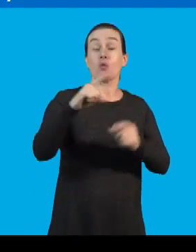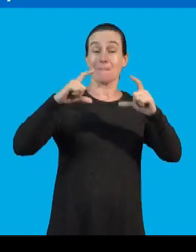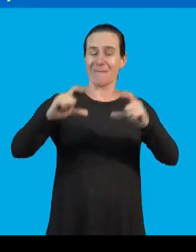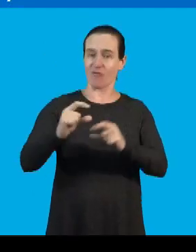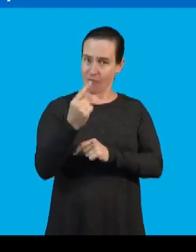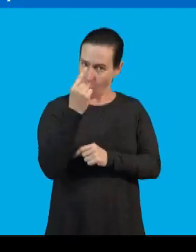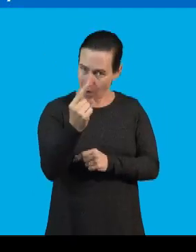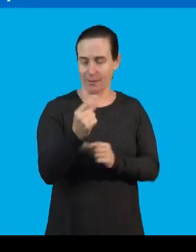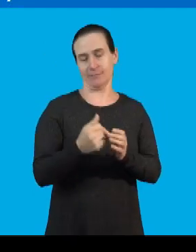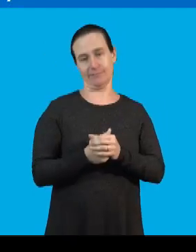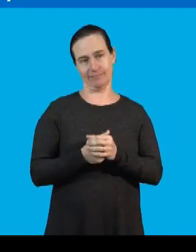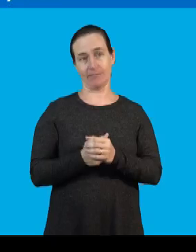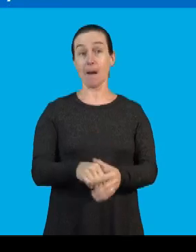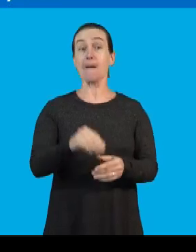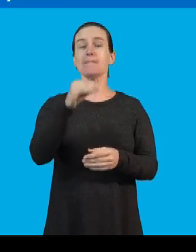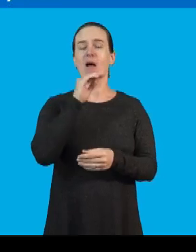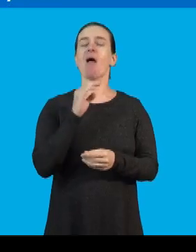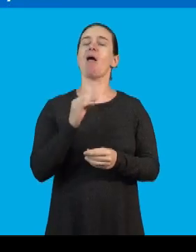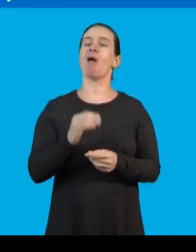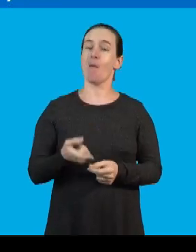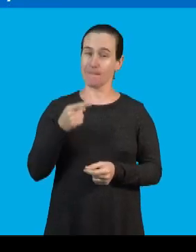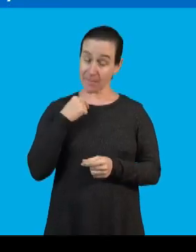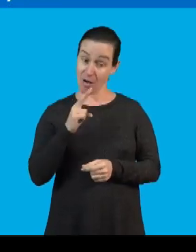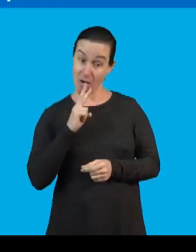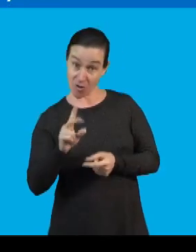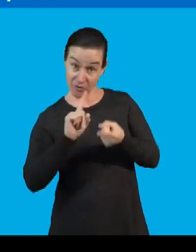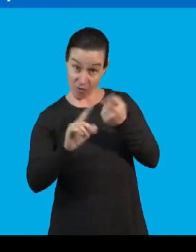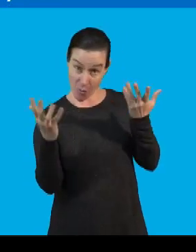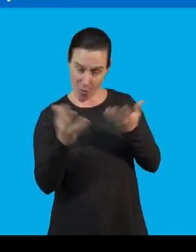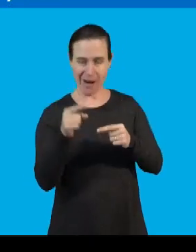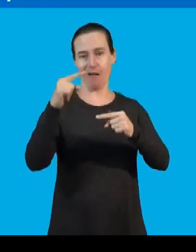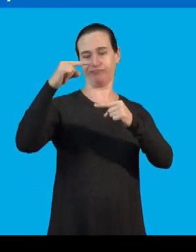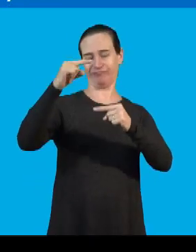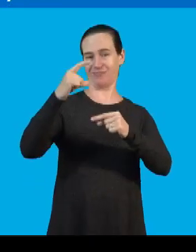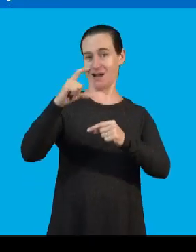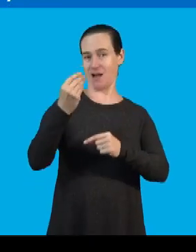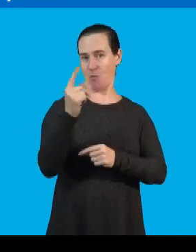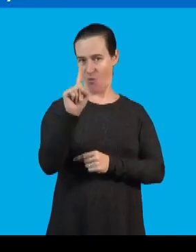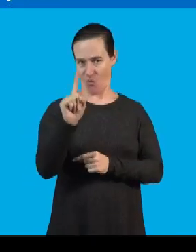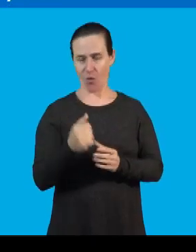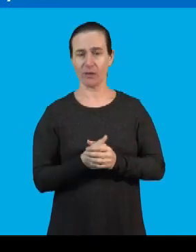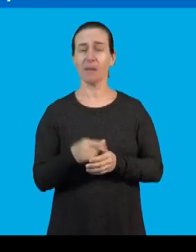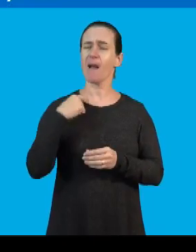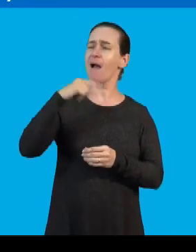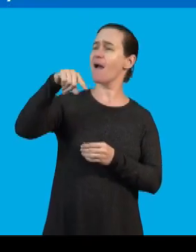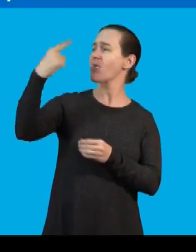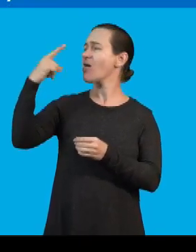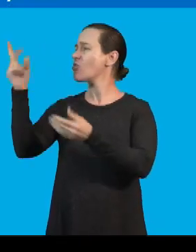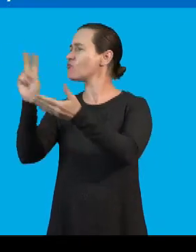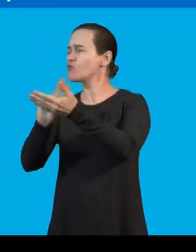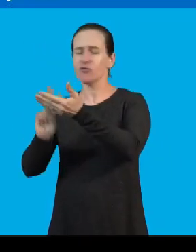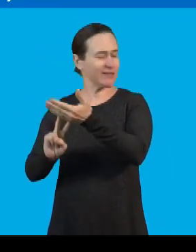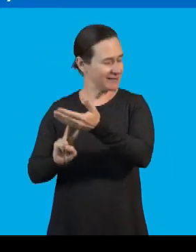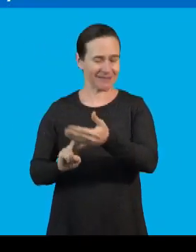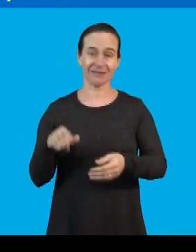quickly. Refer to paragraph 1, all right? So already you know where you're going to look for